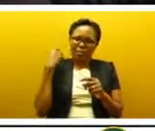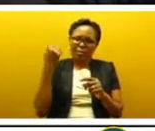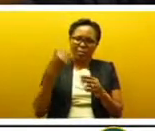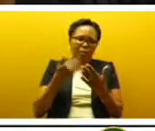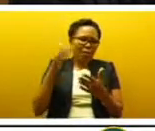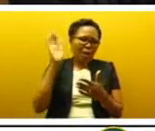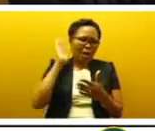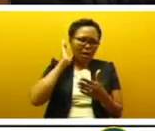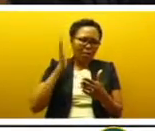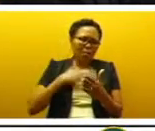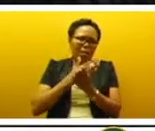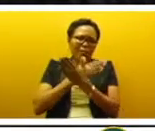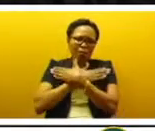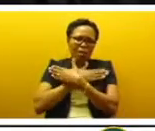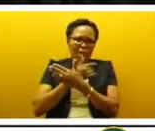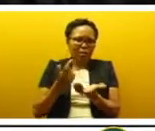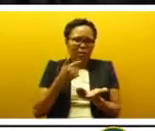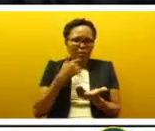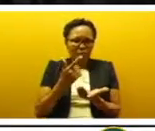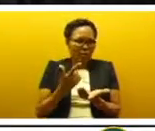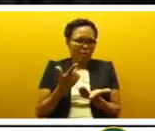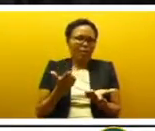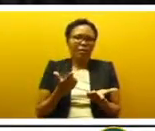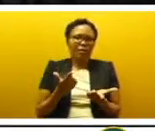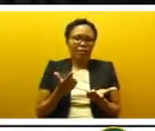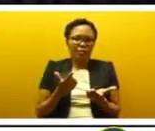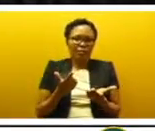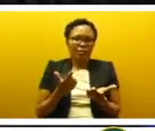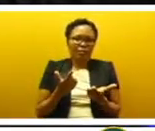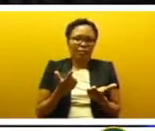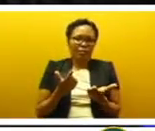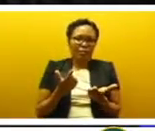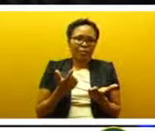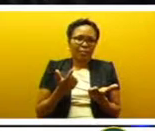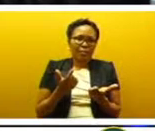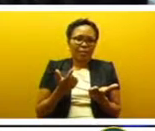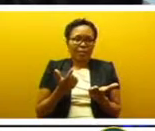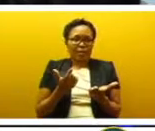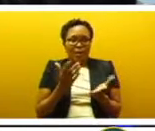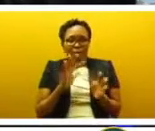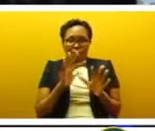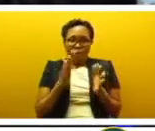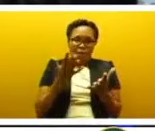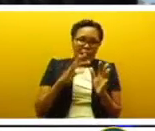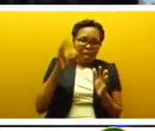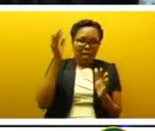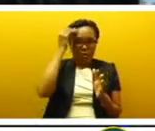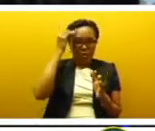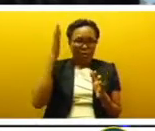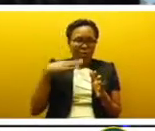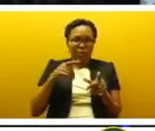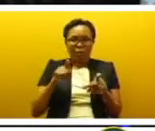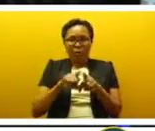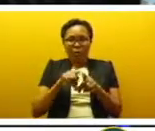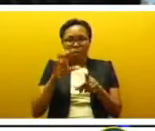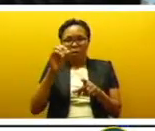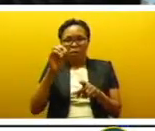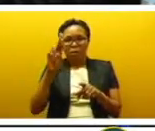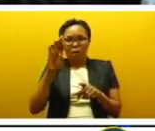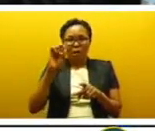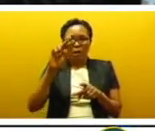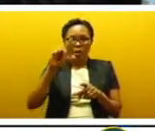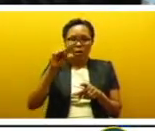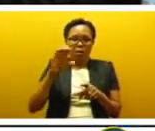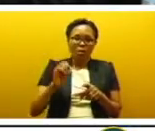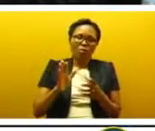would appear that fairly educated people like James Orengo, Firoz